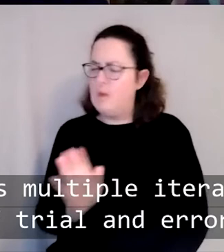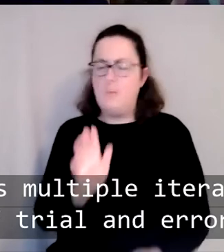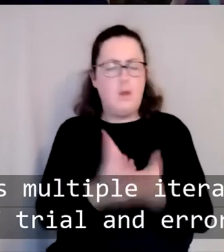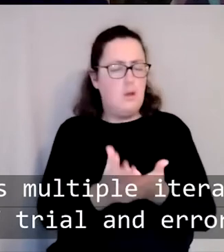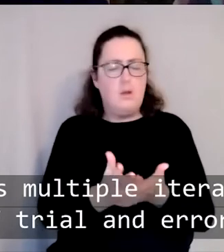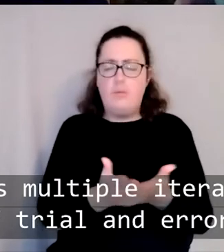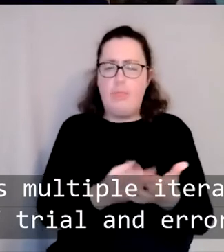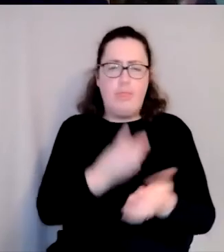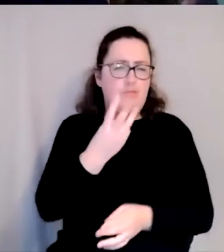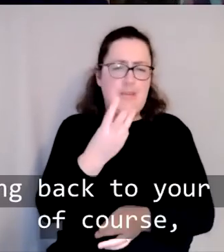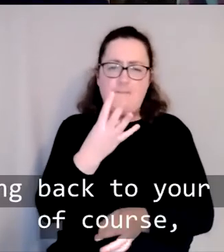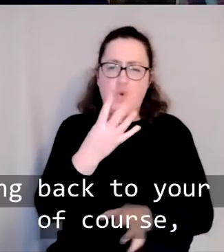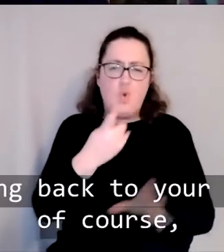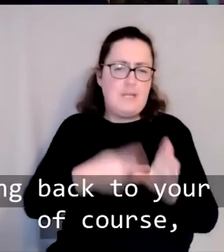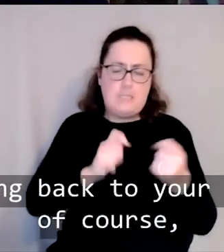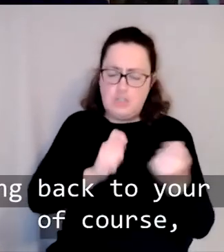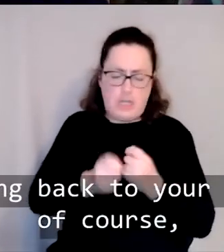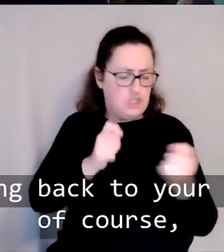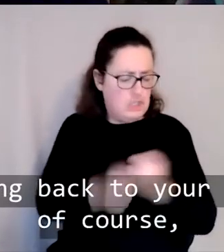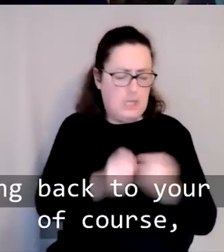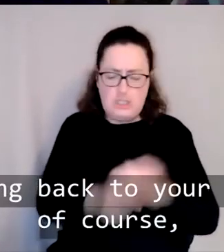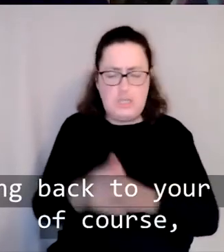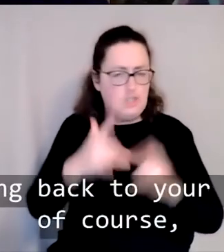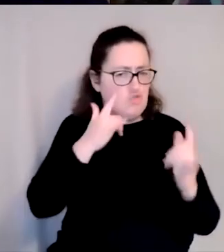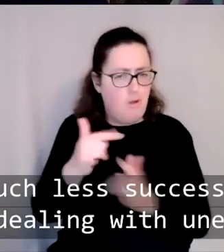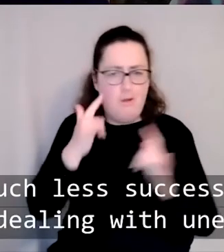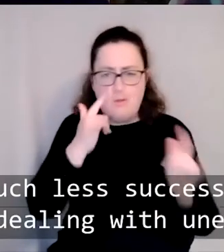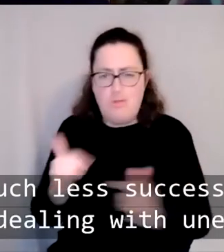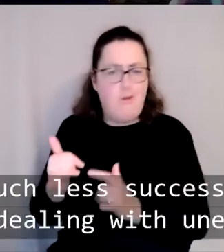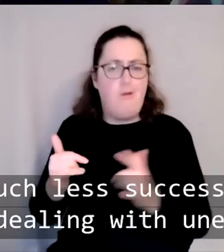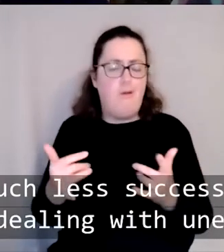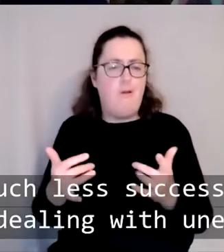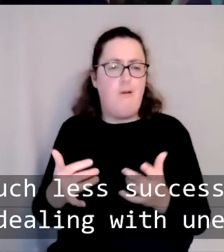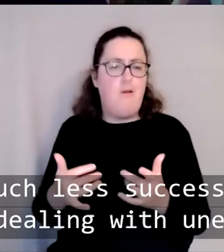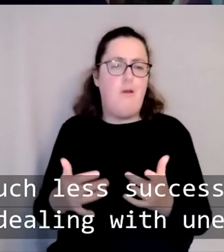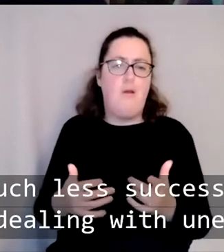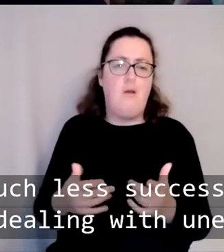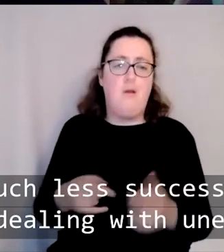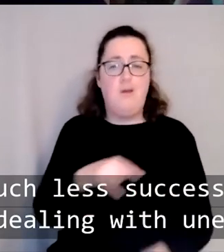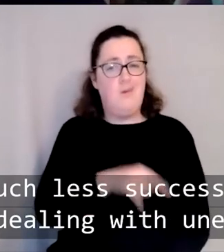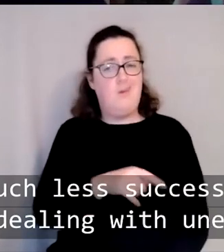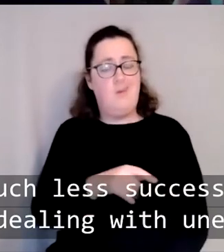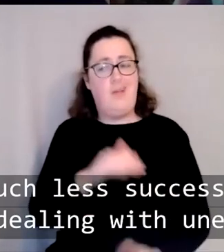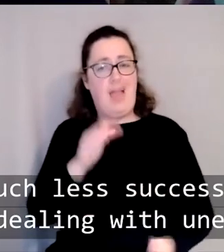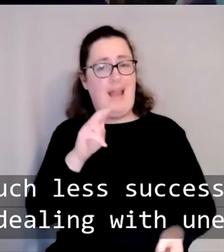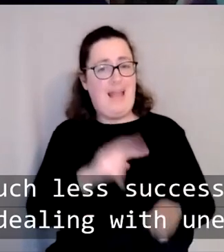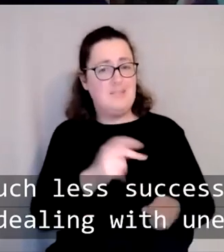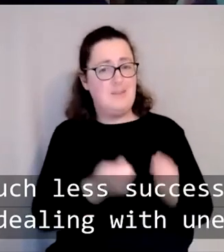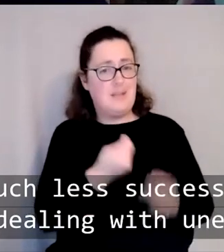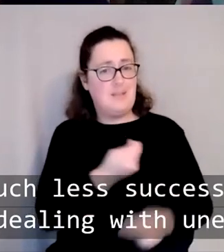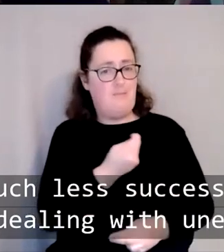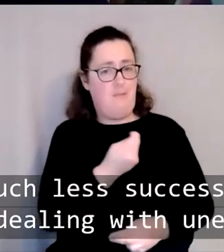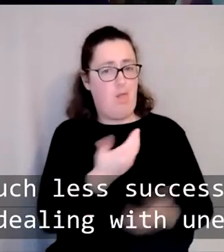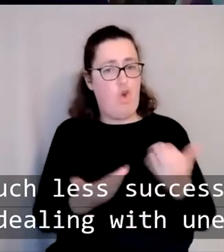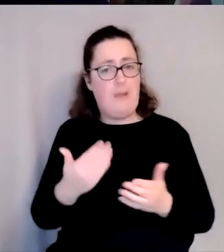iterations of trial and error. And also going back to your question, of course, he was much less successful than Hitler in